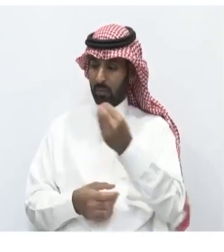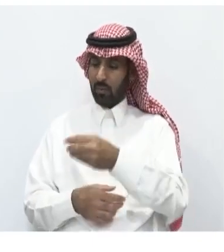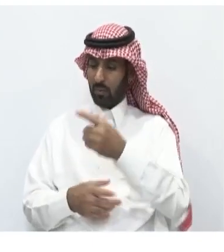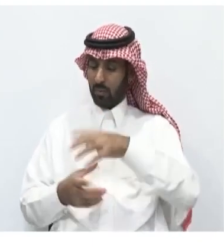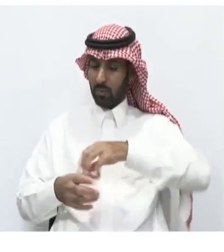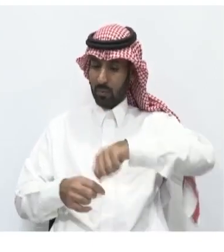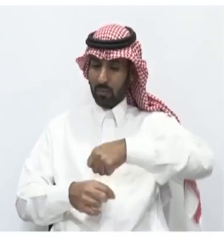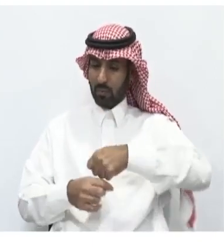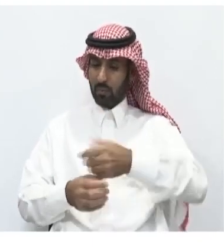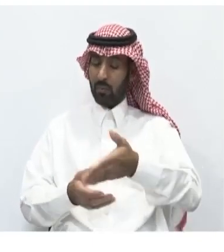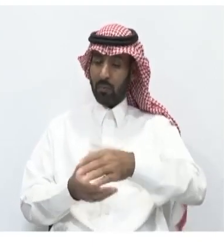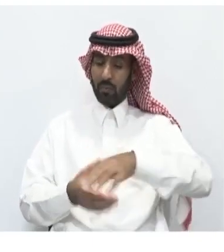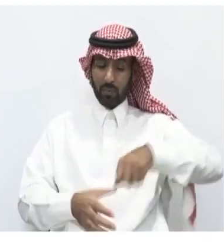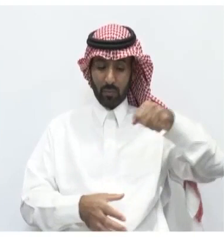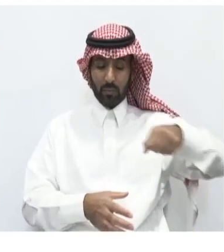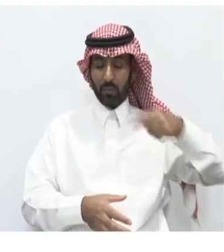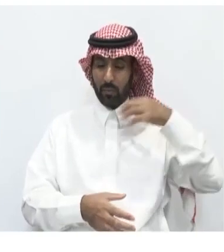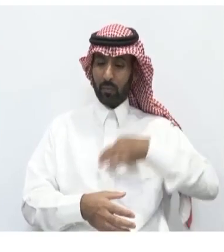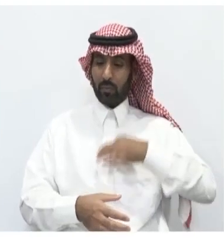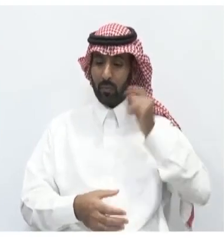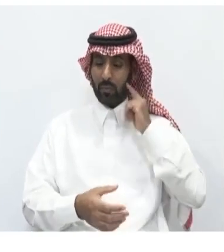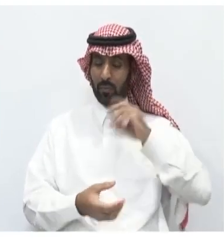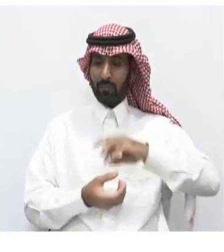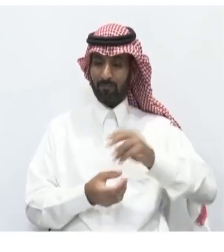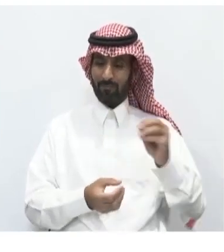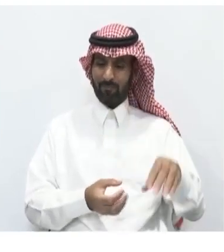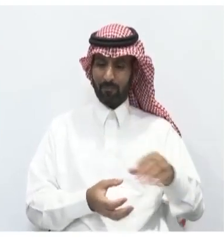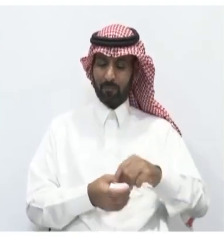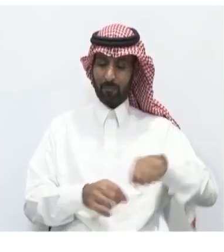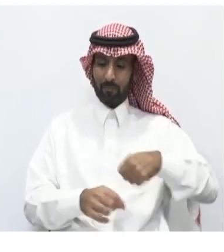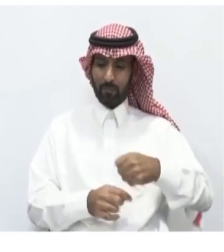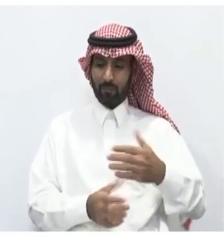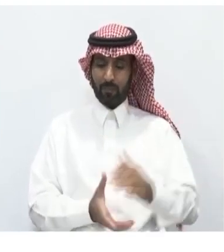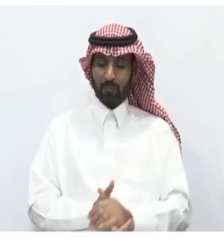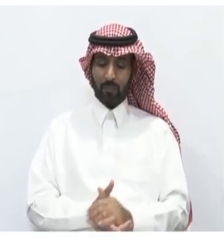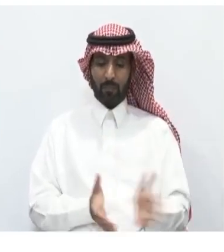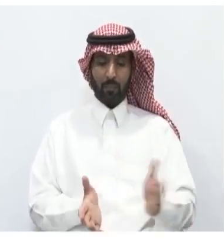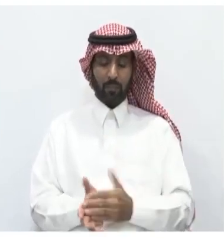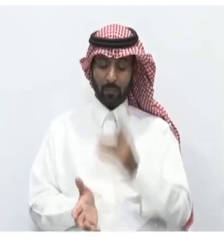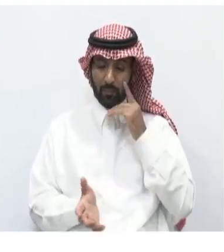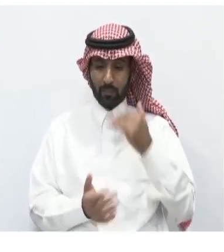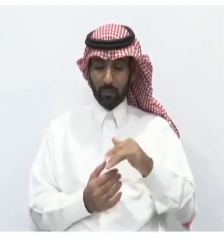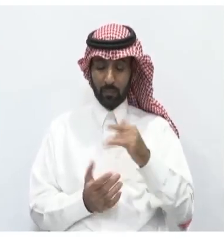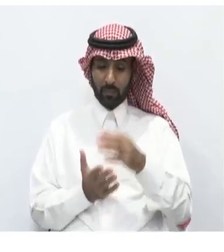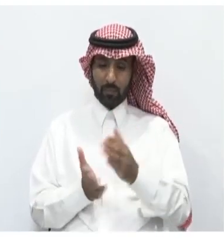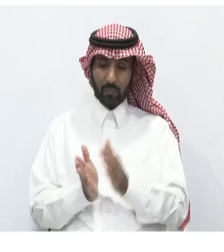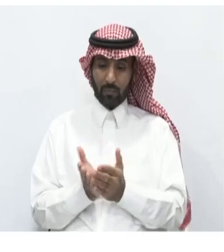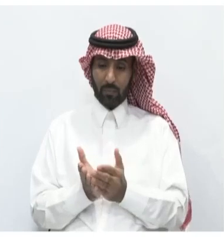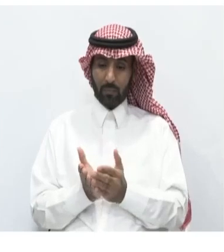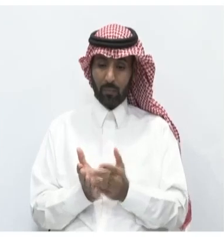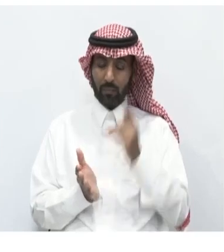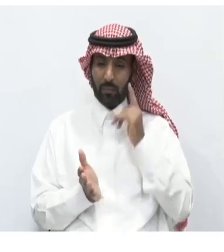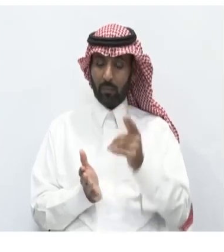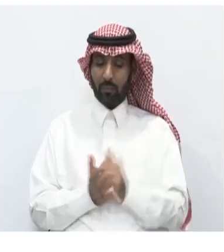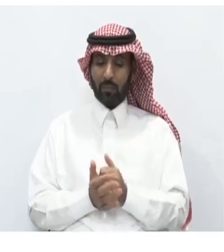trash bags in your backpack for dirty laundry, wet items, or garbage. Aside from what you should pack, it's also